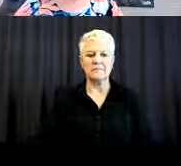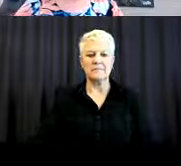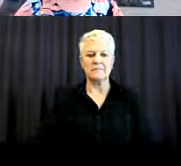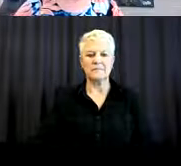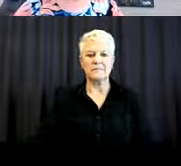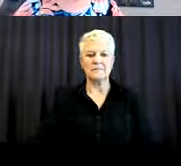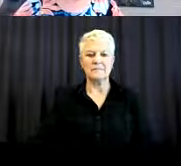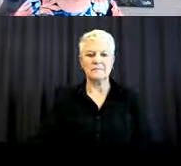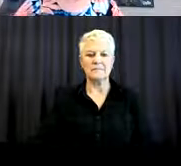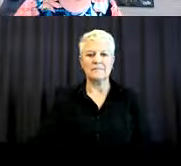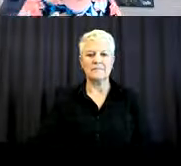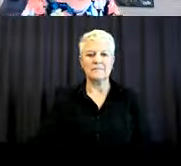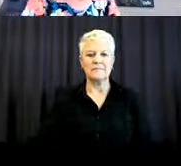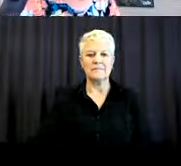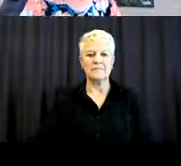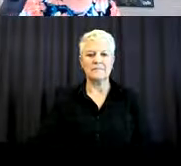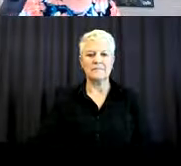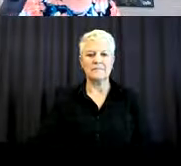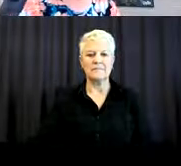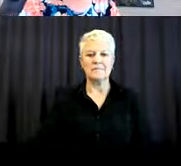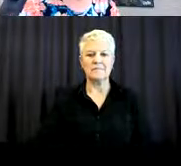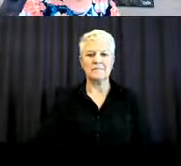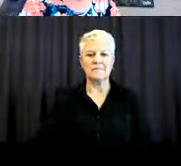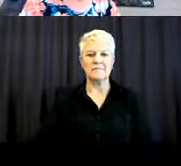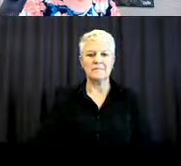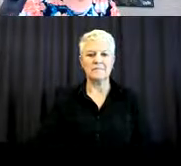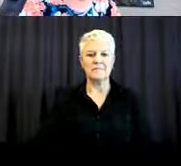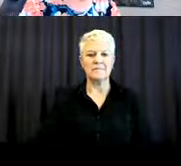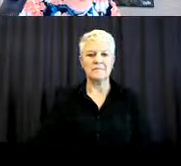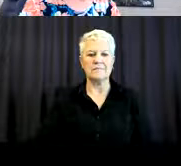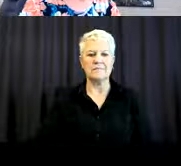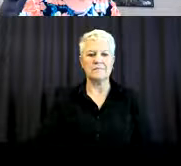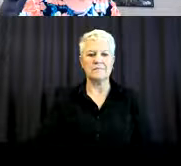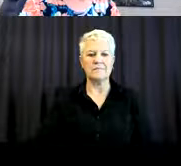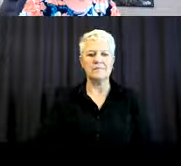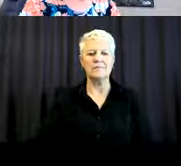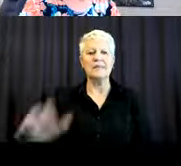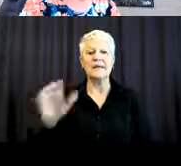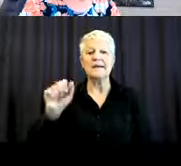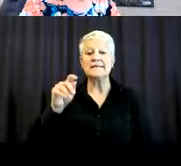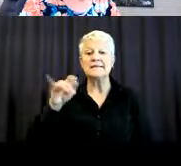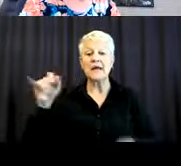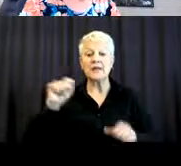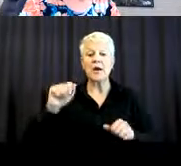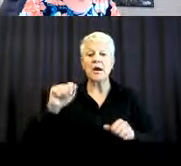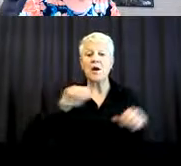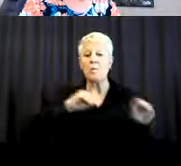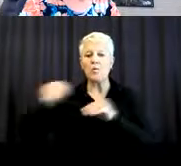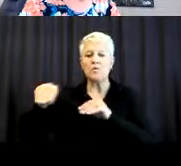Do you see how she kept her body the whole way, the entire time? Sanya moves on to the open carpet area.